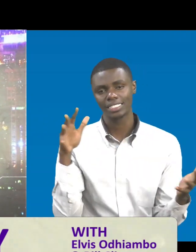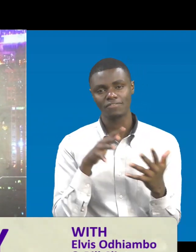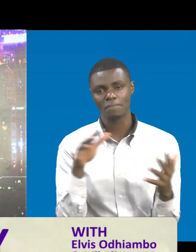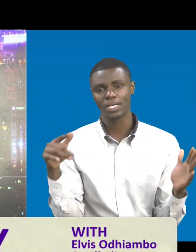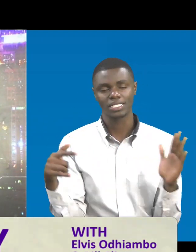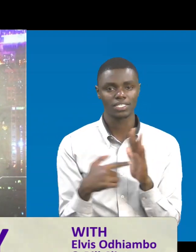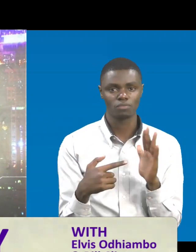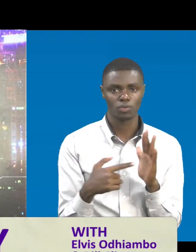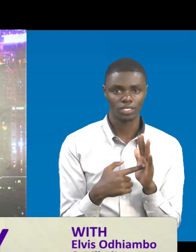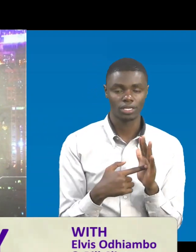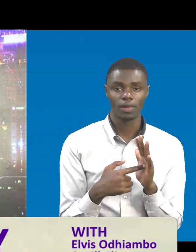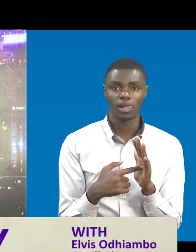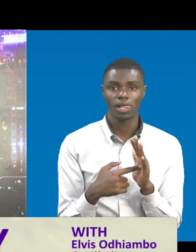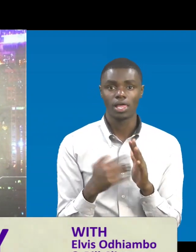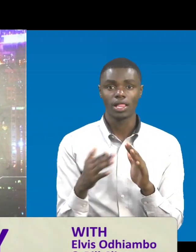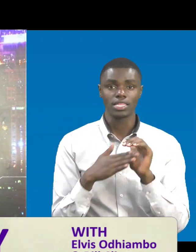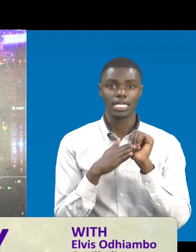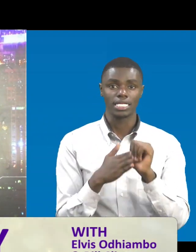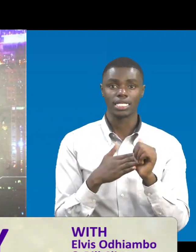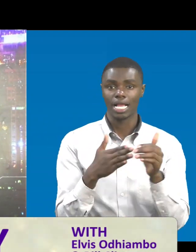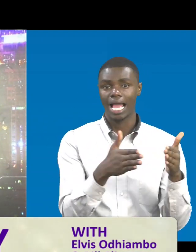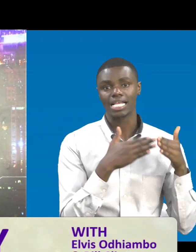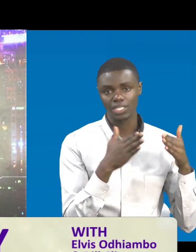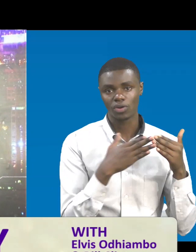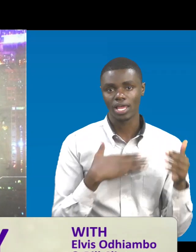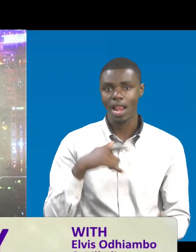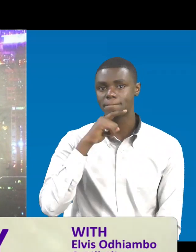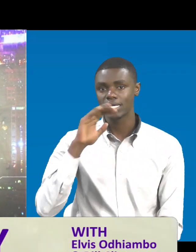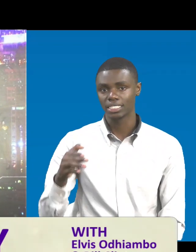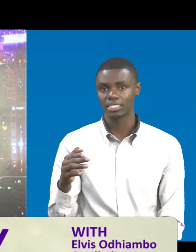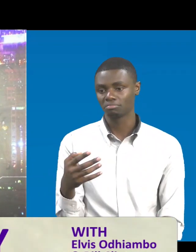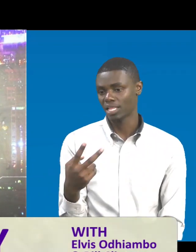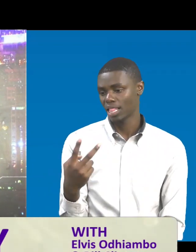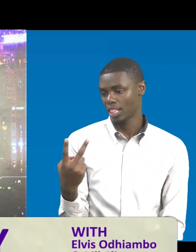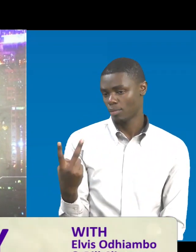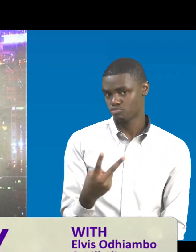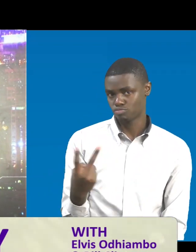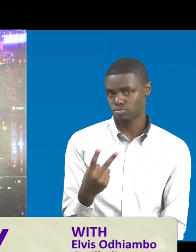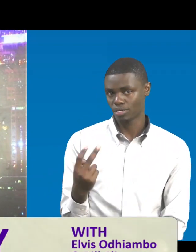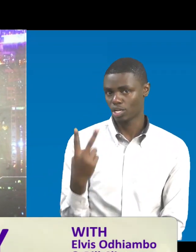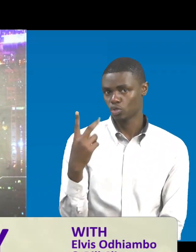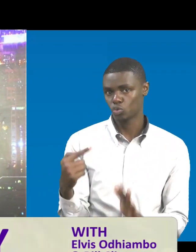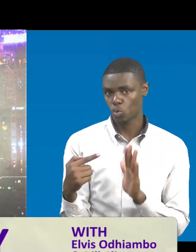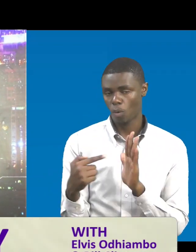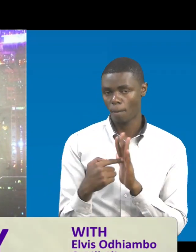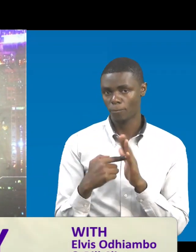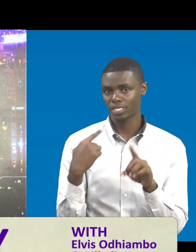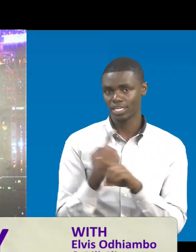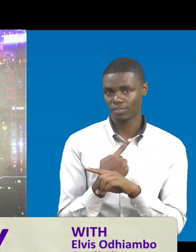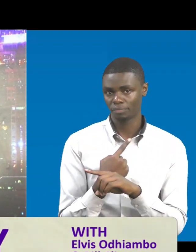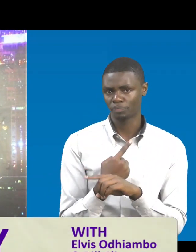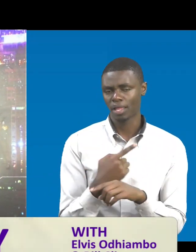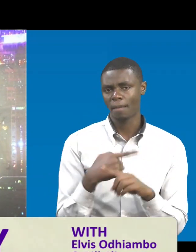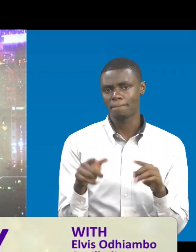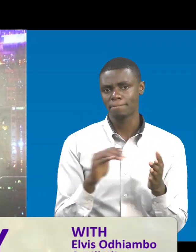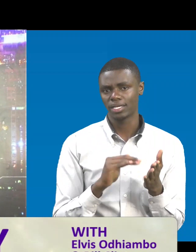massive points. Of course, they're leading the likes of Arsenal and Manchester City, who are tying closely between them with a 2-point difference between the sides. But